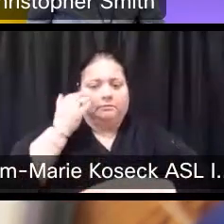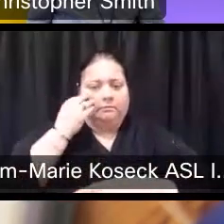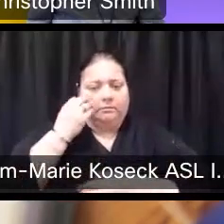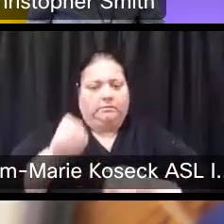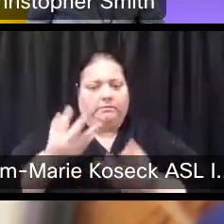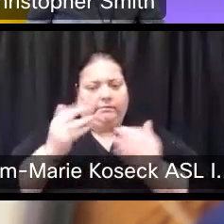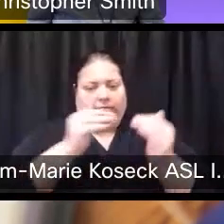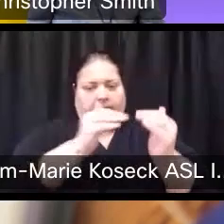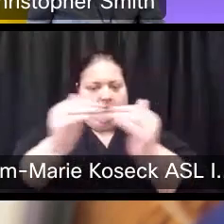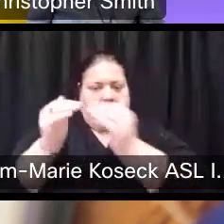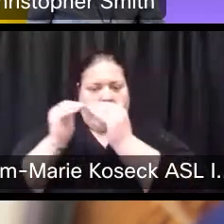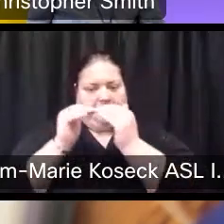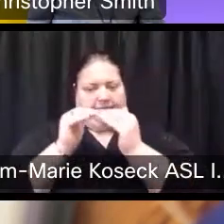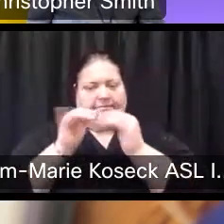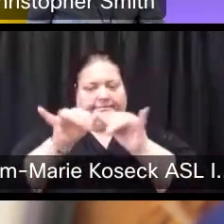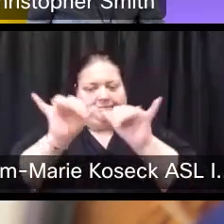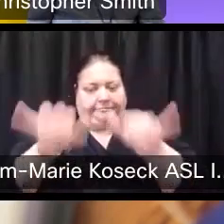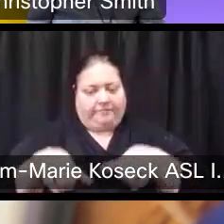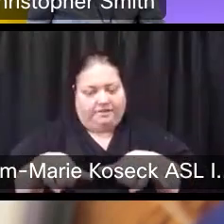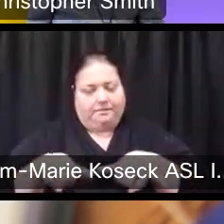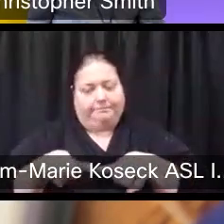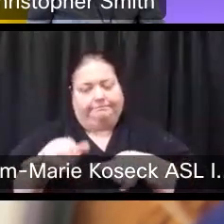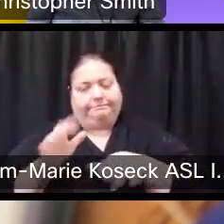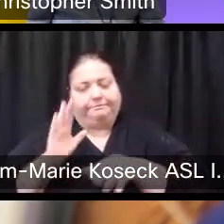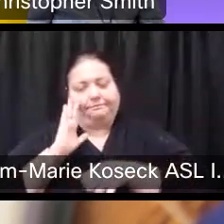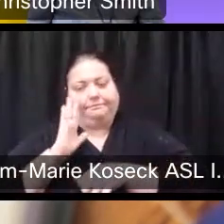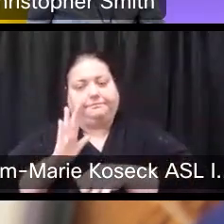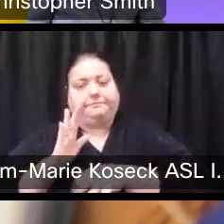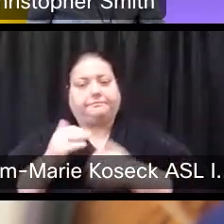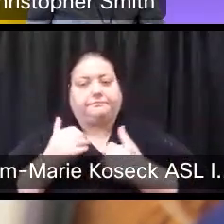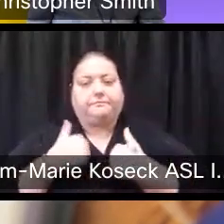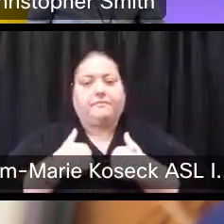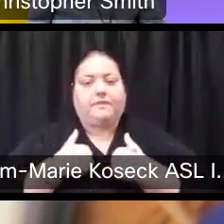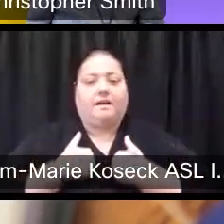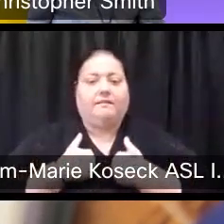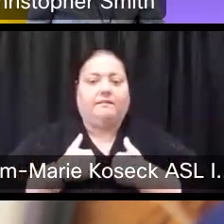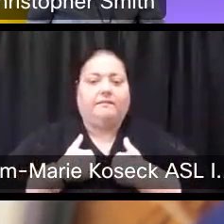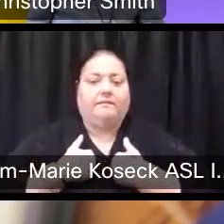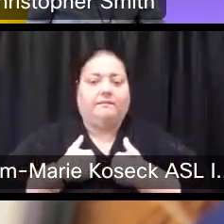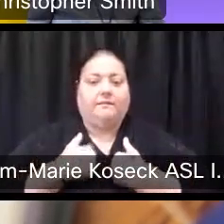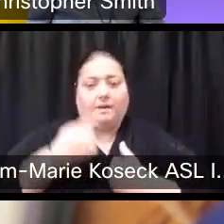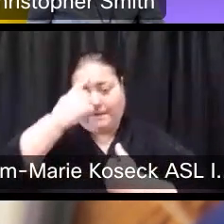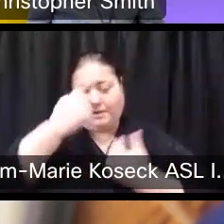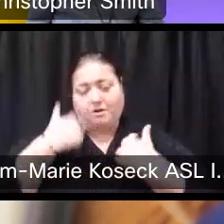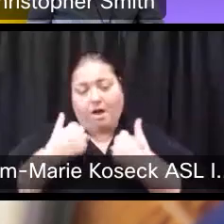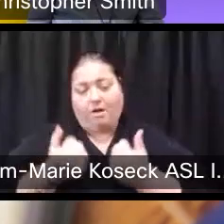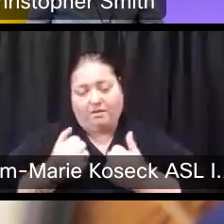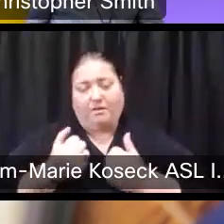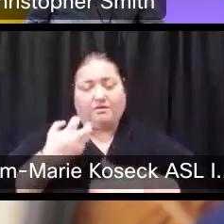number of peers in our system who also have recurring mental health and